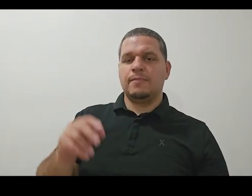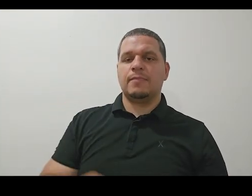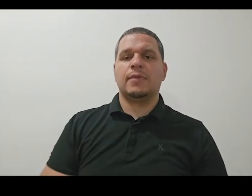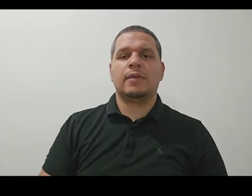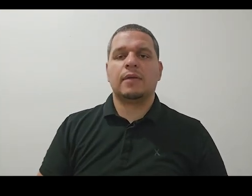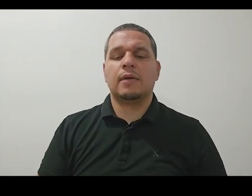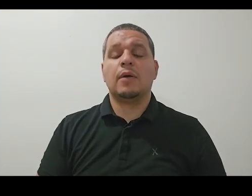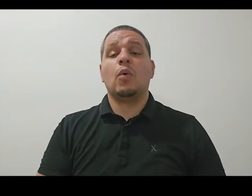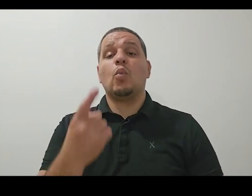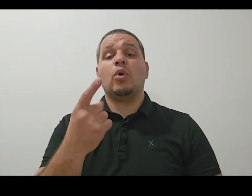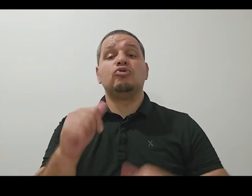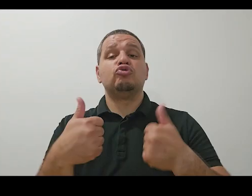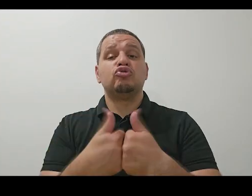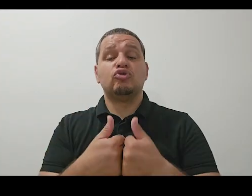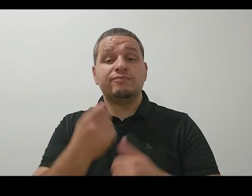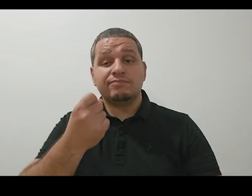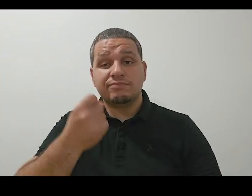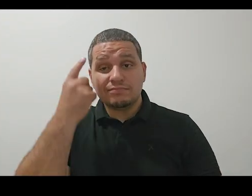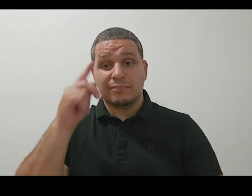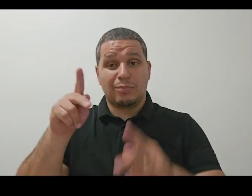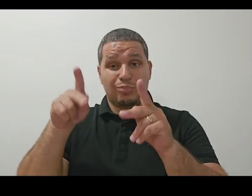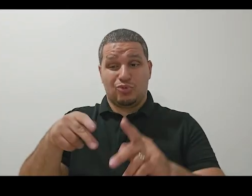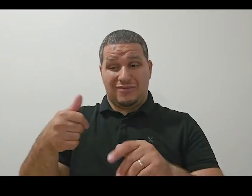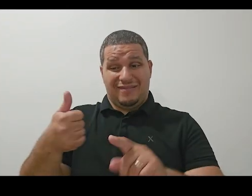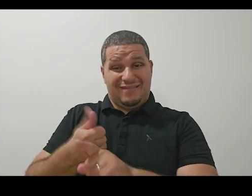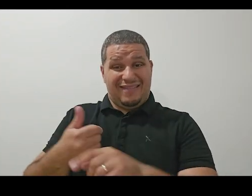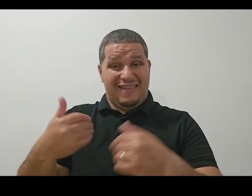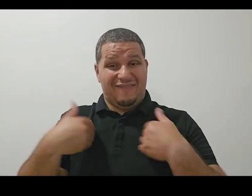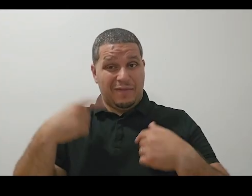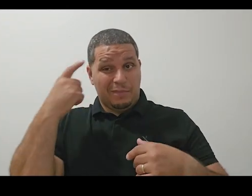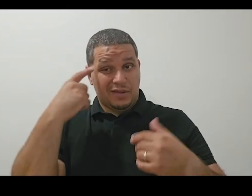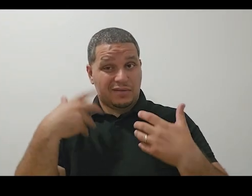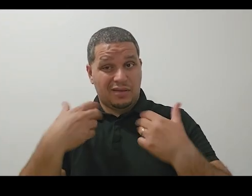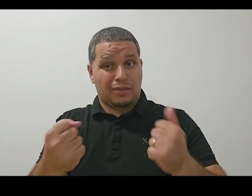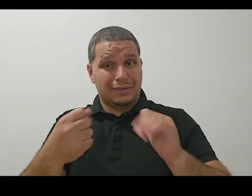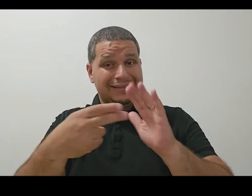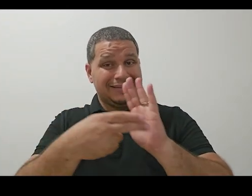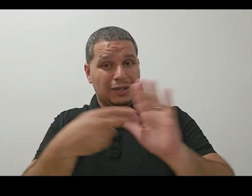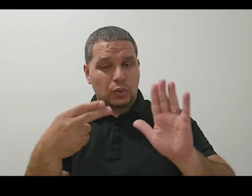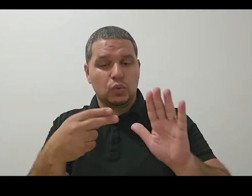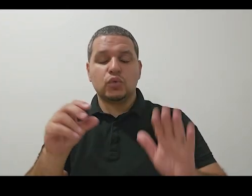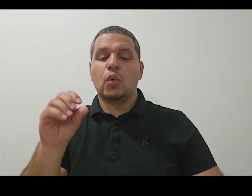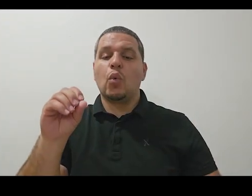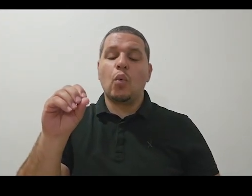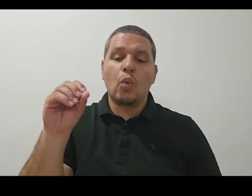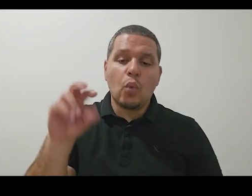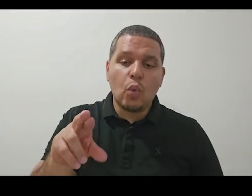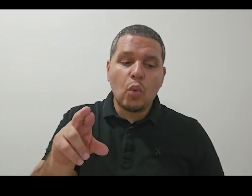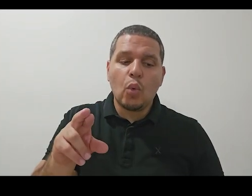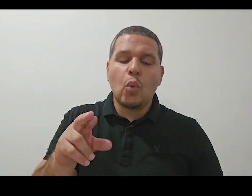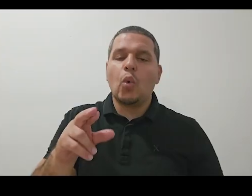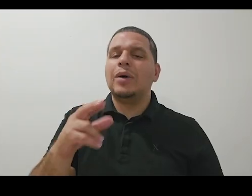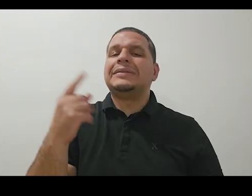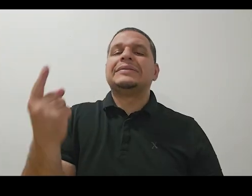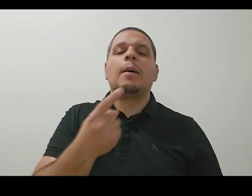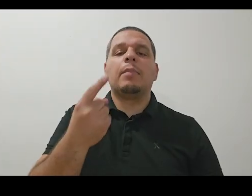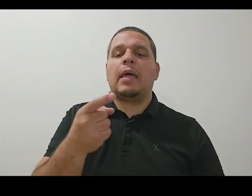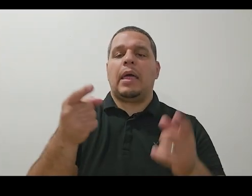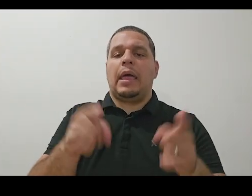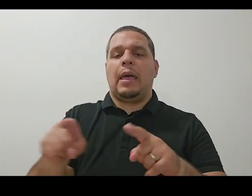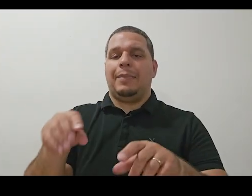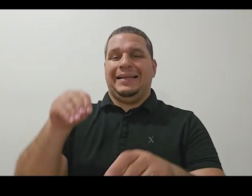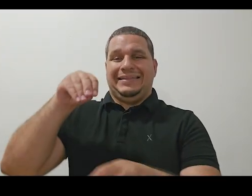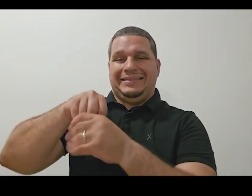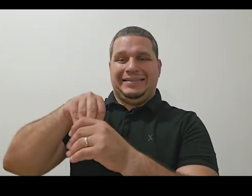is understanding that because a person has a mental health diagnosis or something going